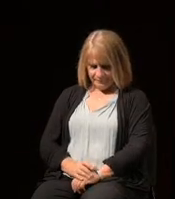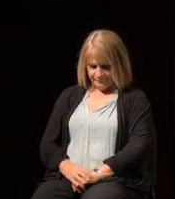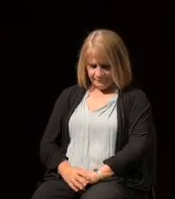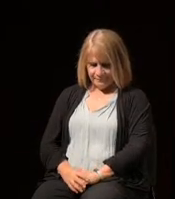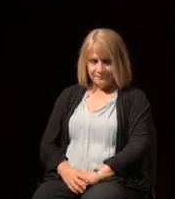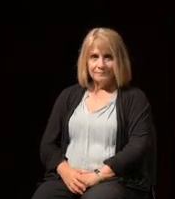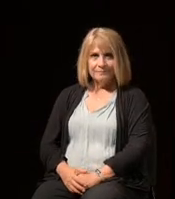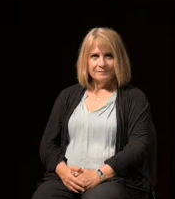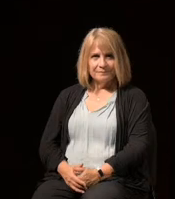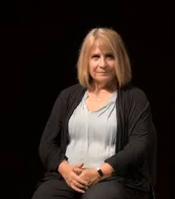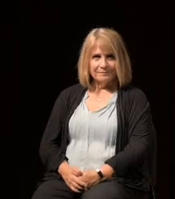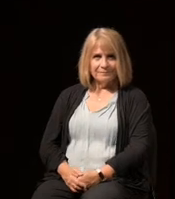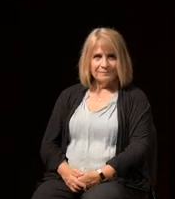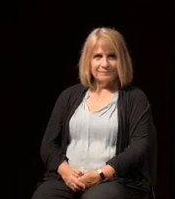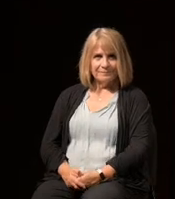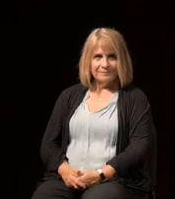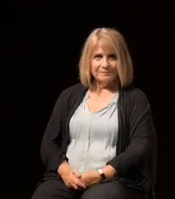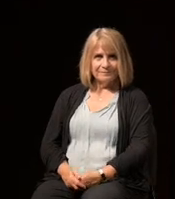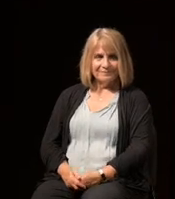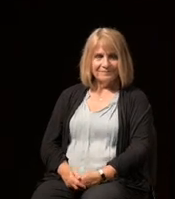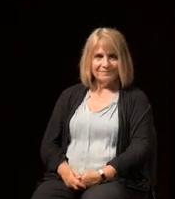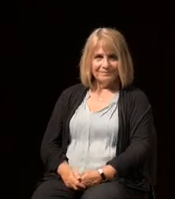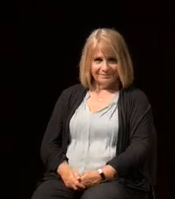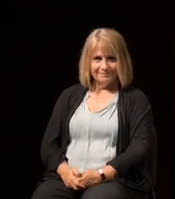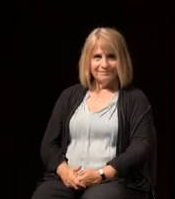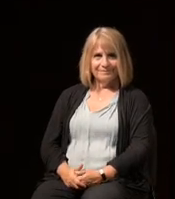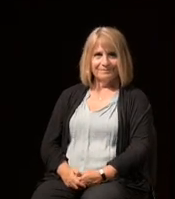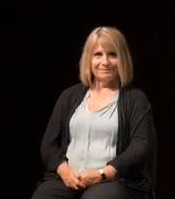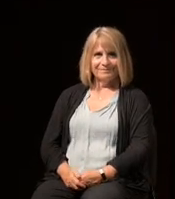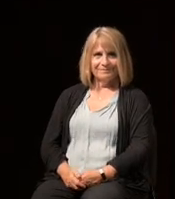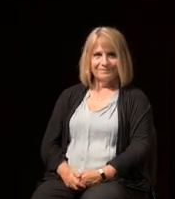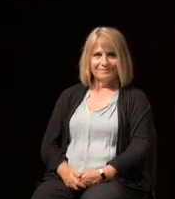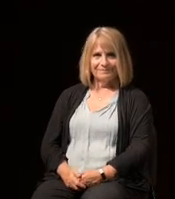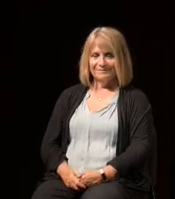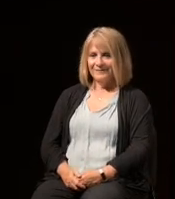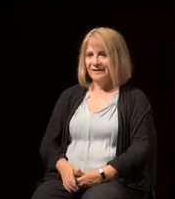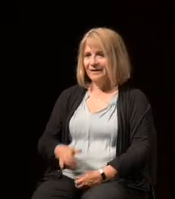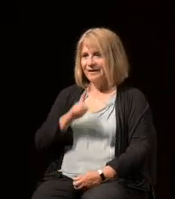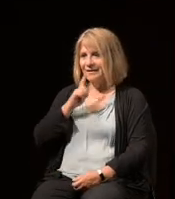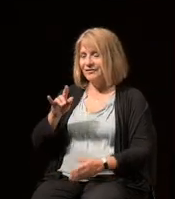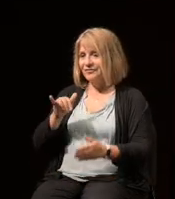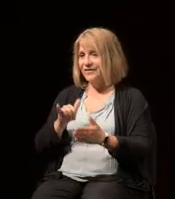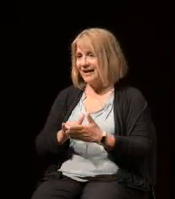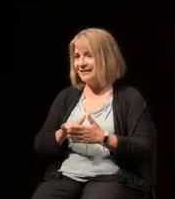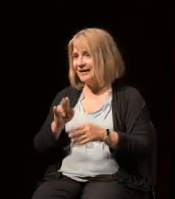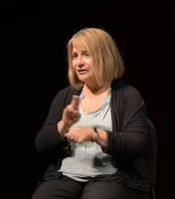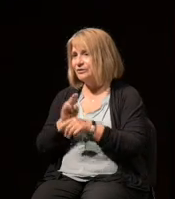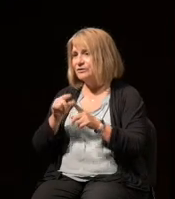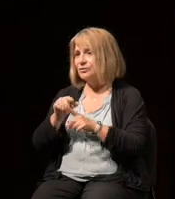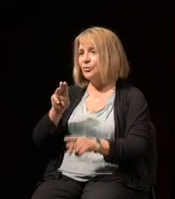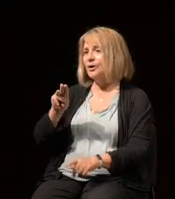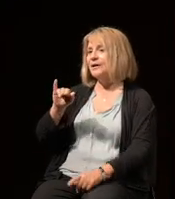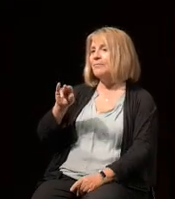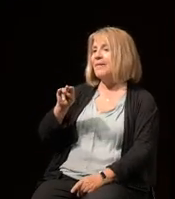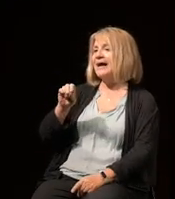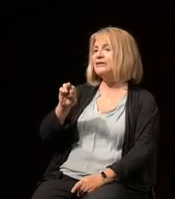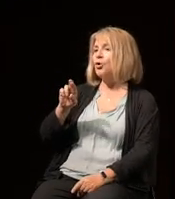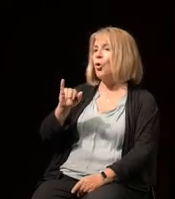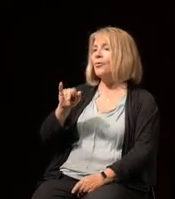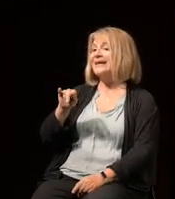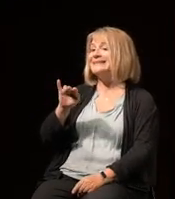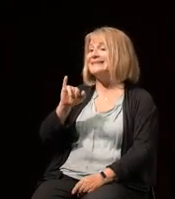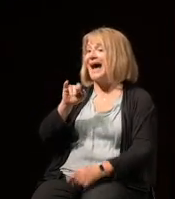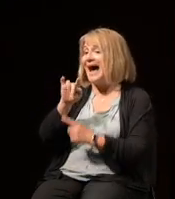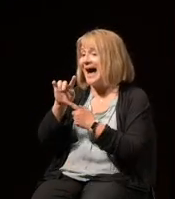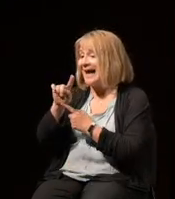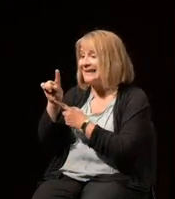racially and ethnically minoritized students. Even the fact that you use minoritized as opposed to minority